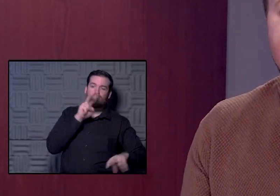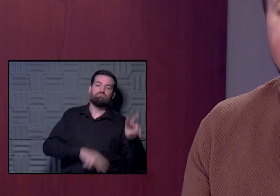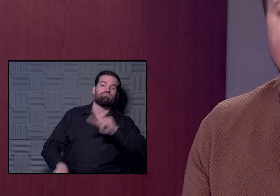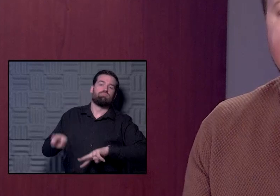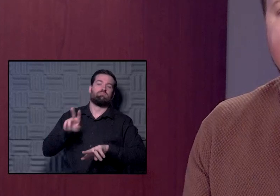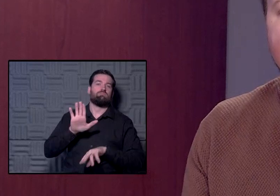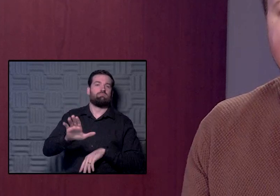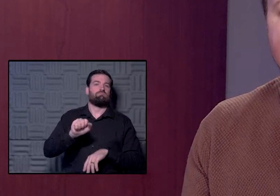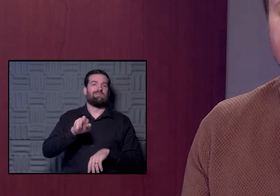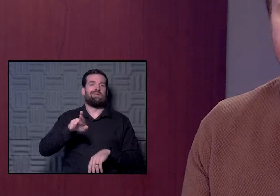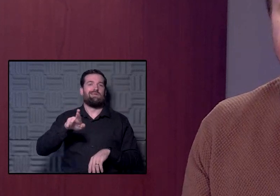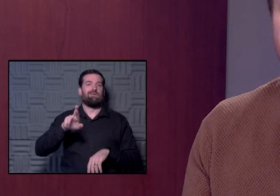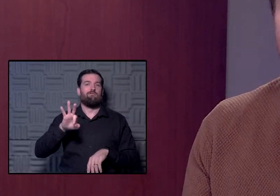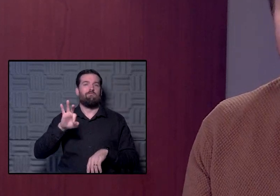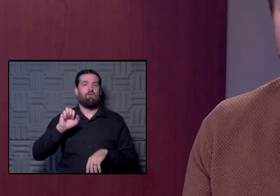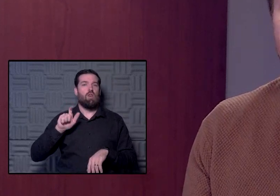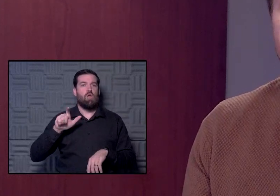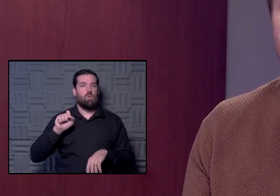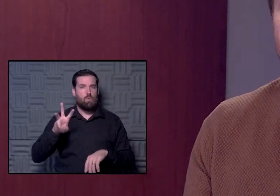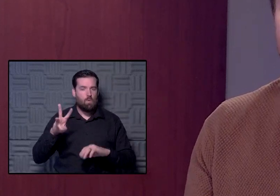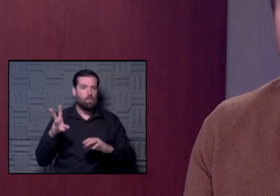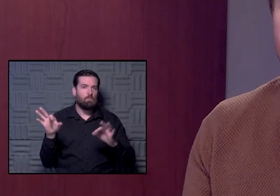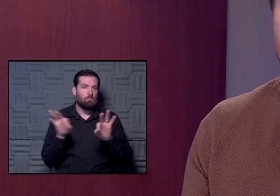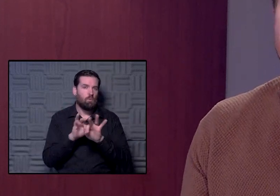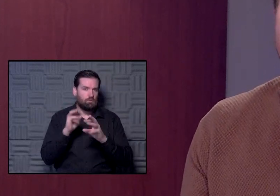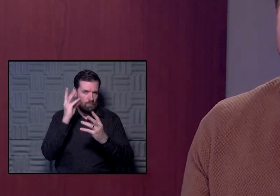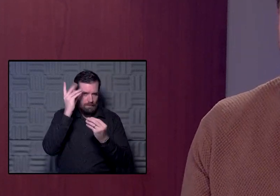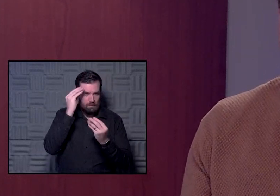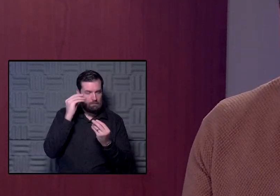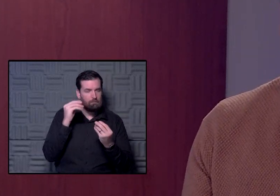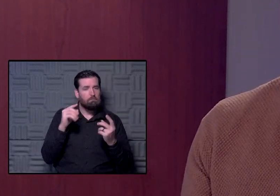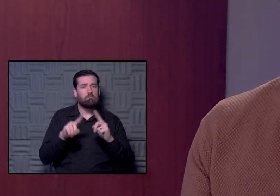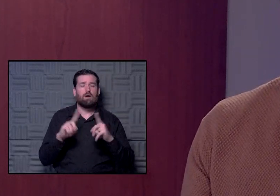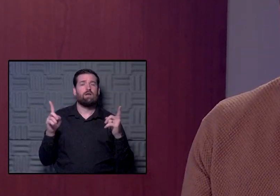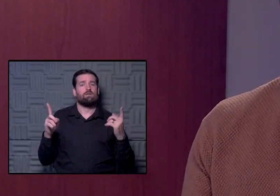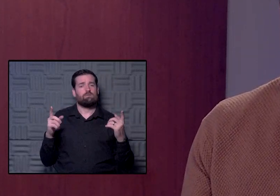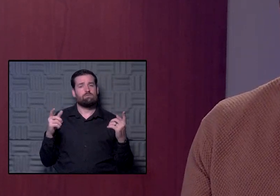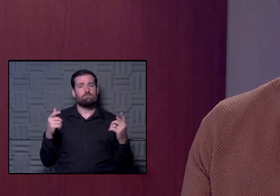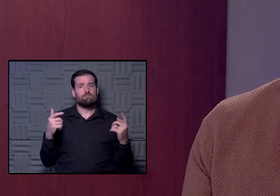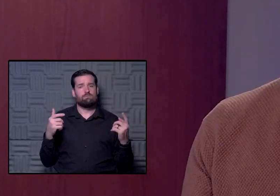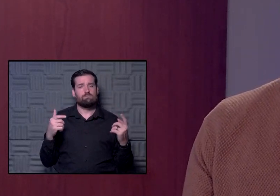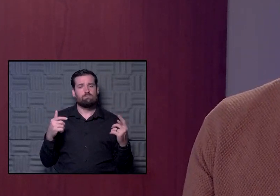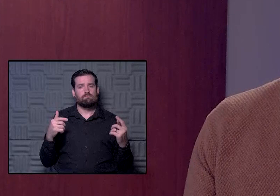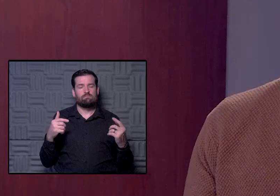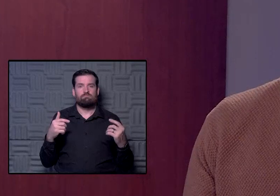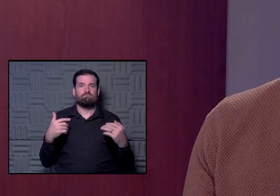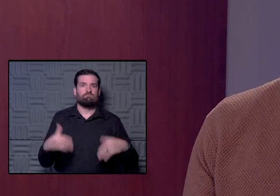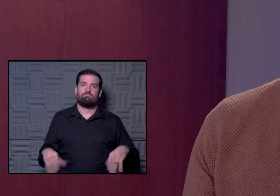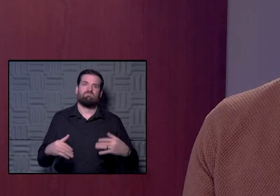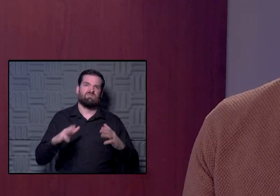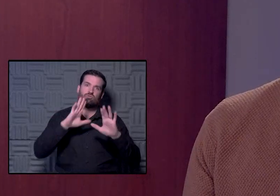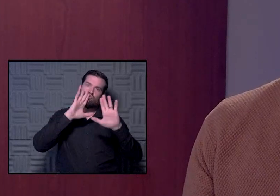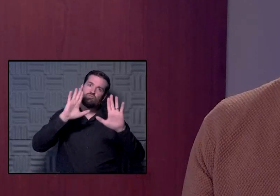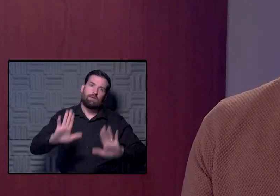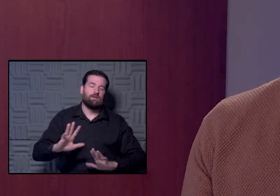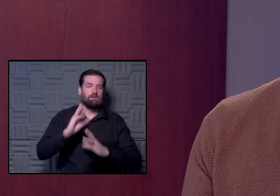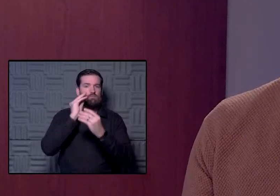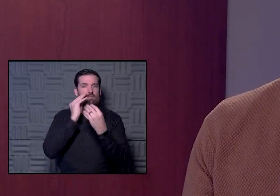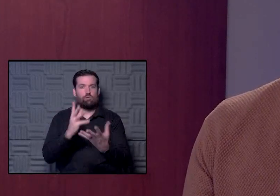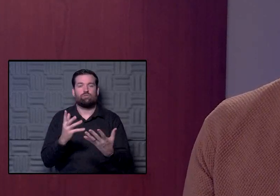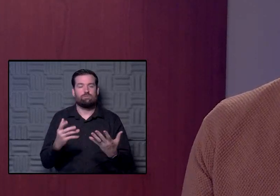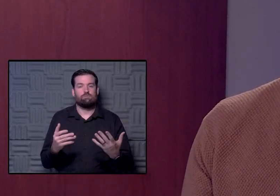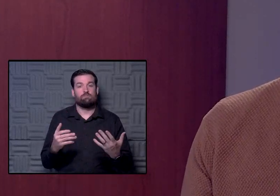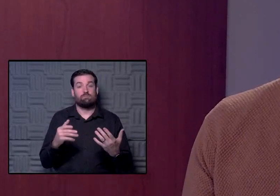So I think it's important to keep that in mind. But again, we have such great information on how